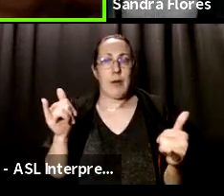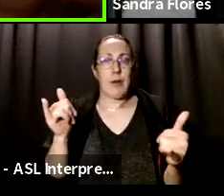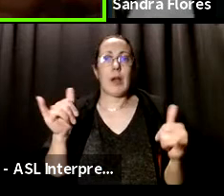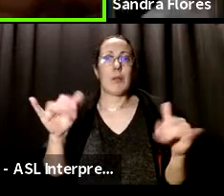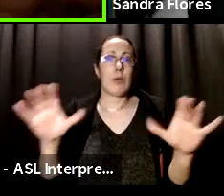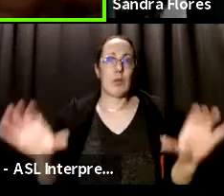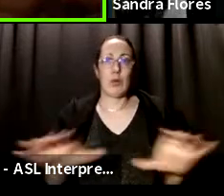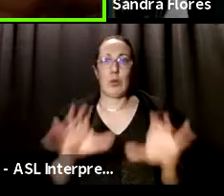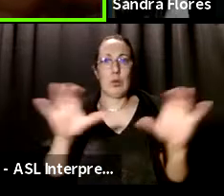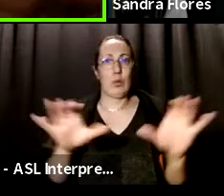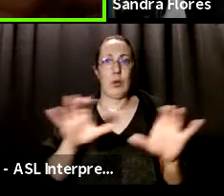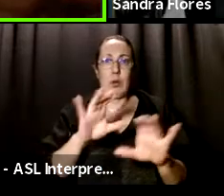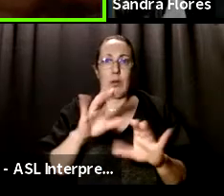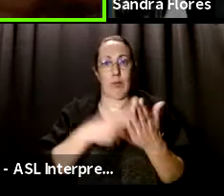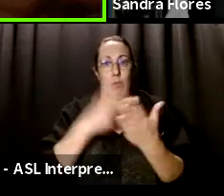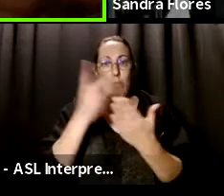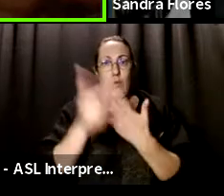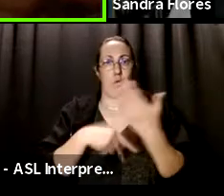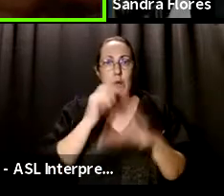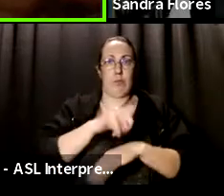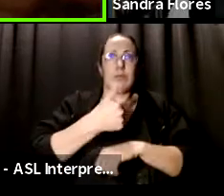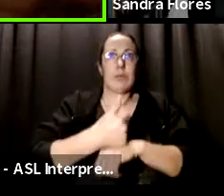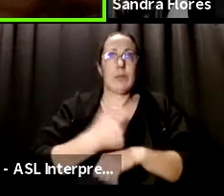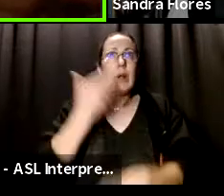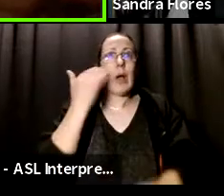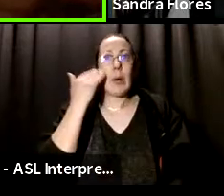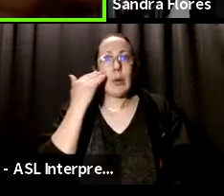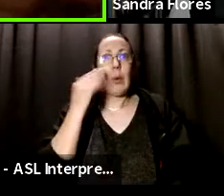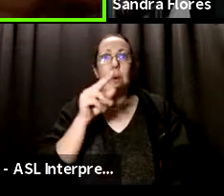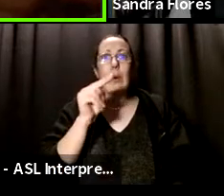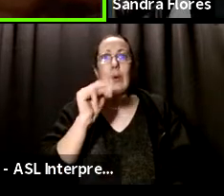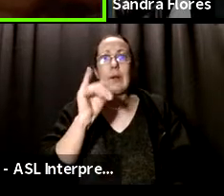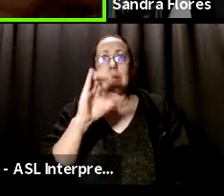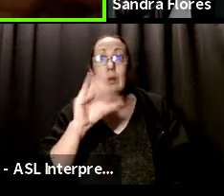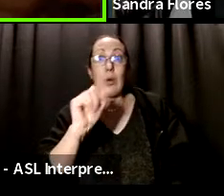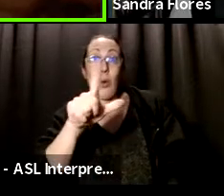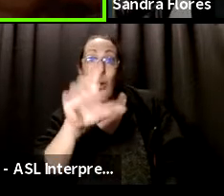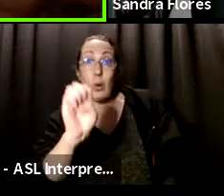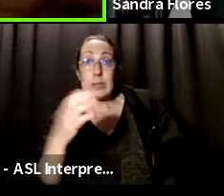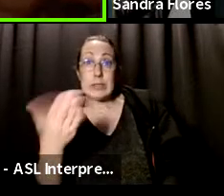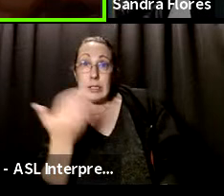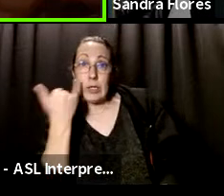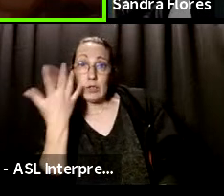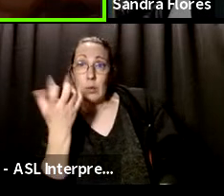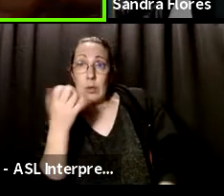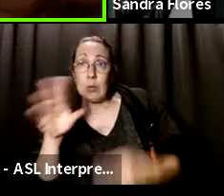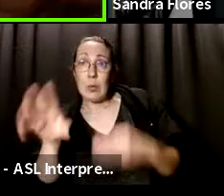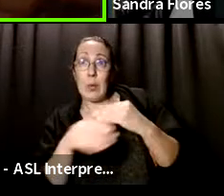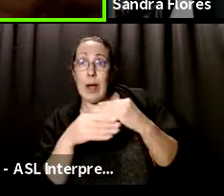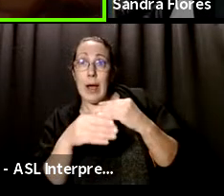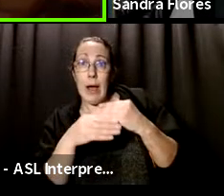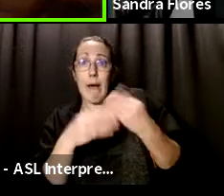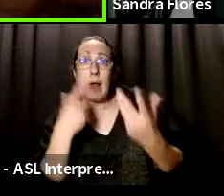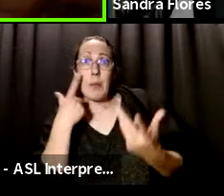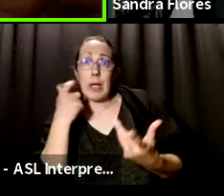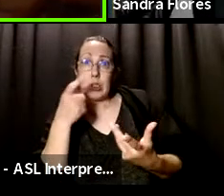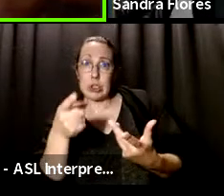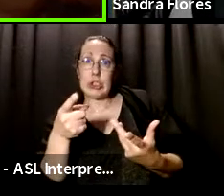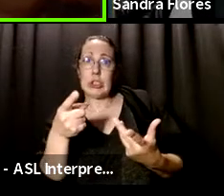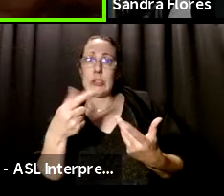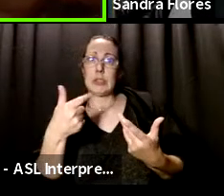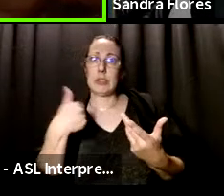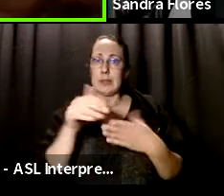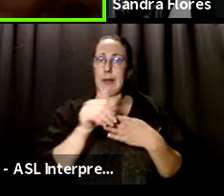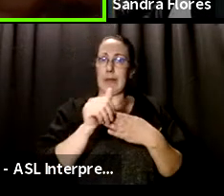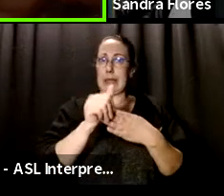if you had anything to add. And I also know that like Nicole is here, if she would like to add anything, because she has taken lead on this